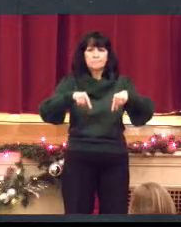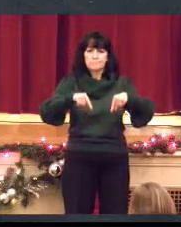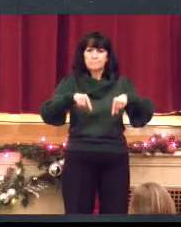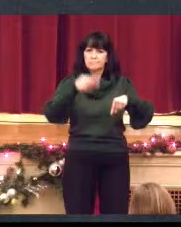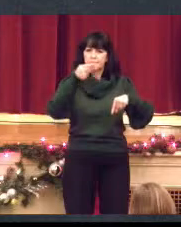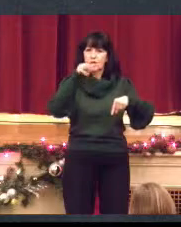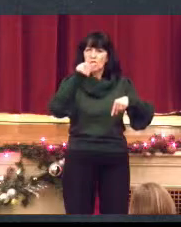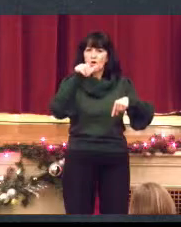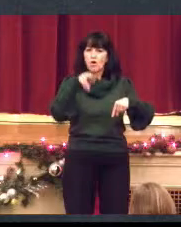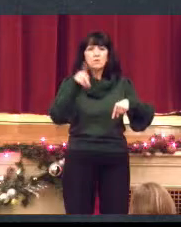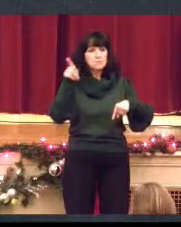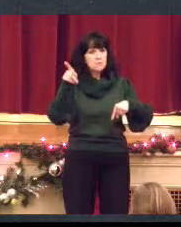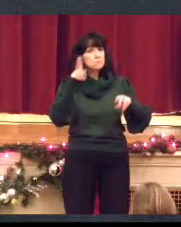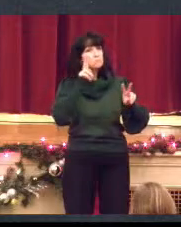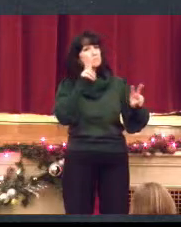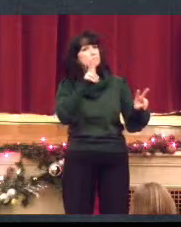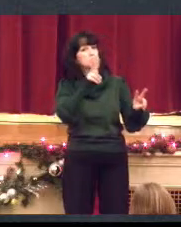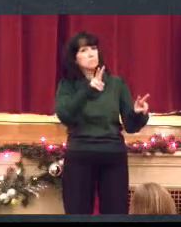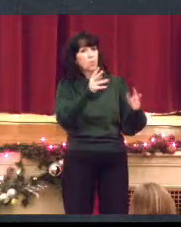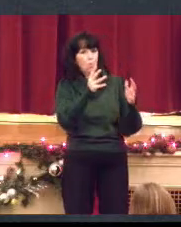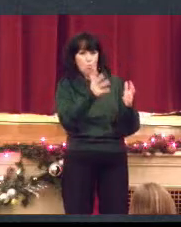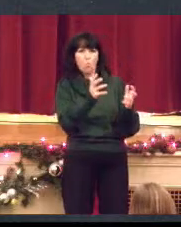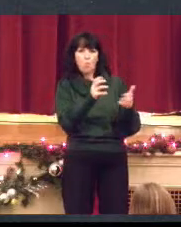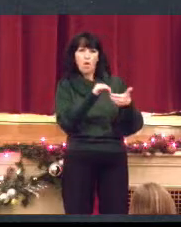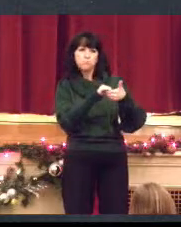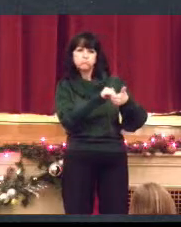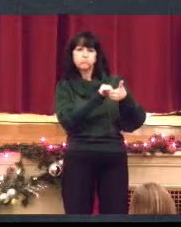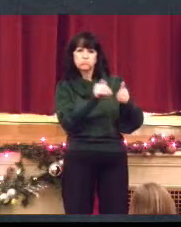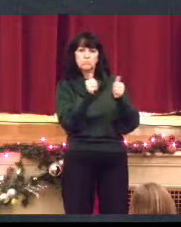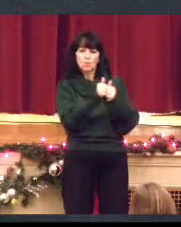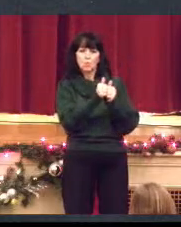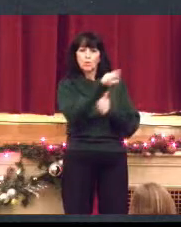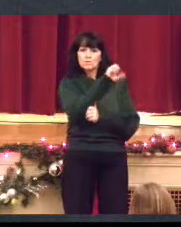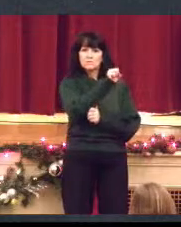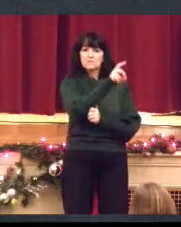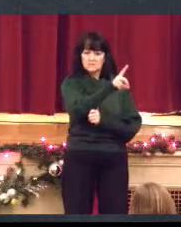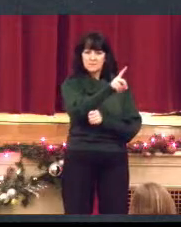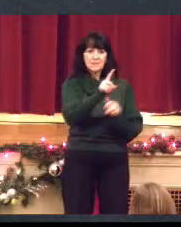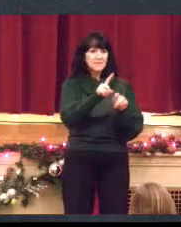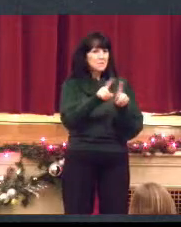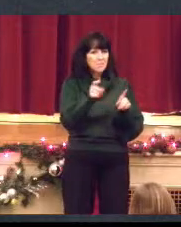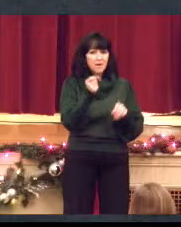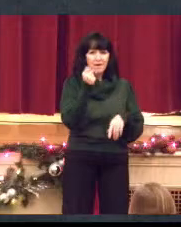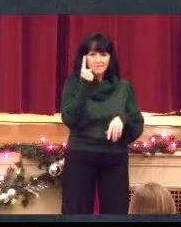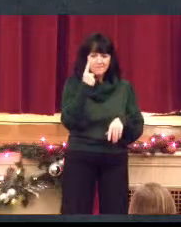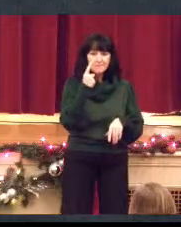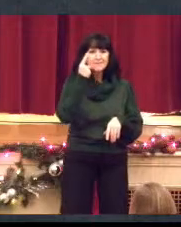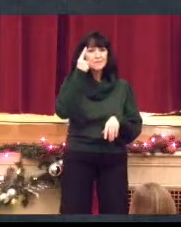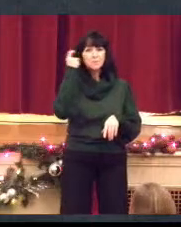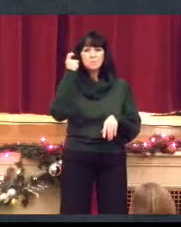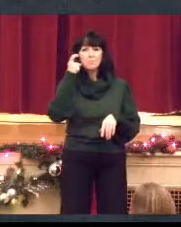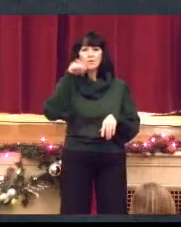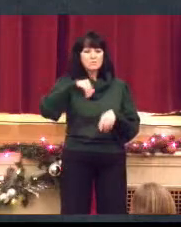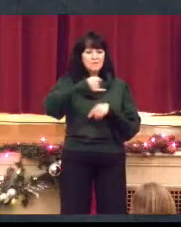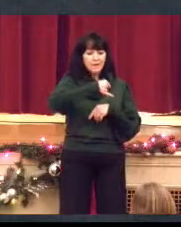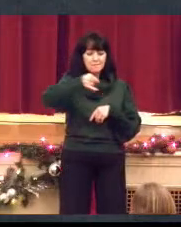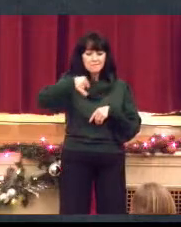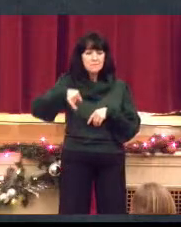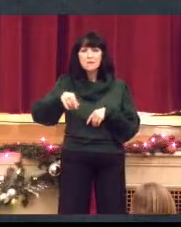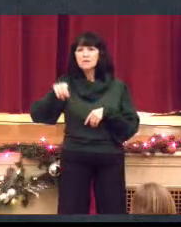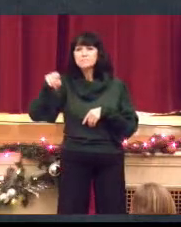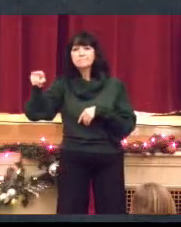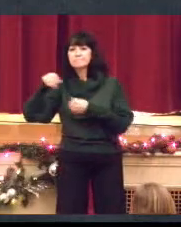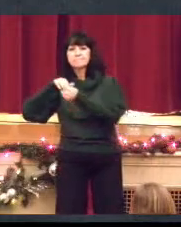in Christina. But because of proximity, probably, he deals with with Brandywine. United Way has a great partnership